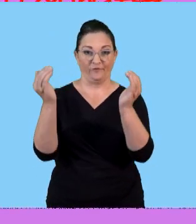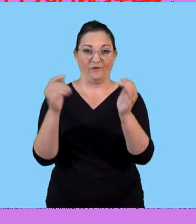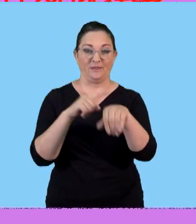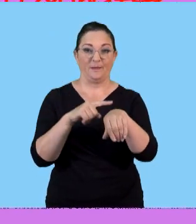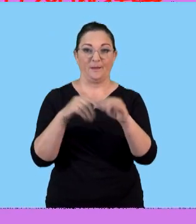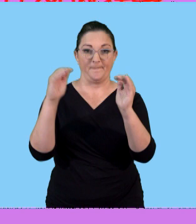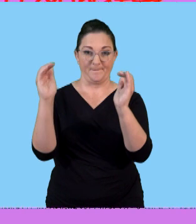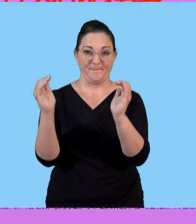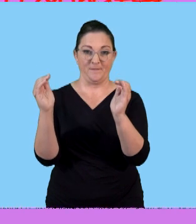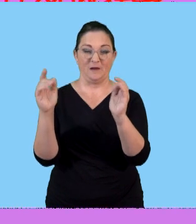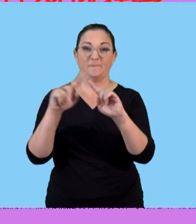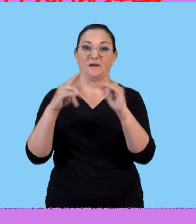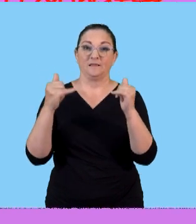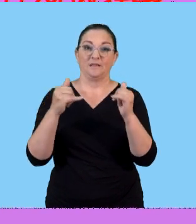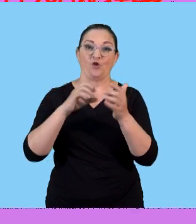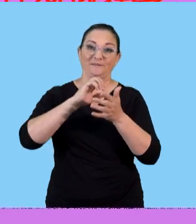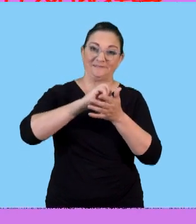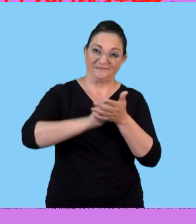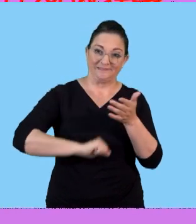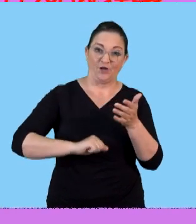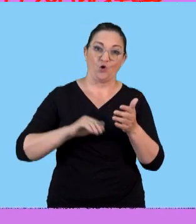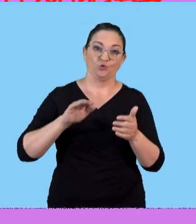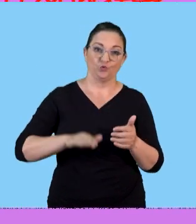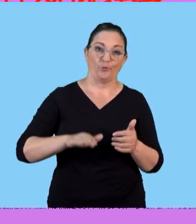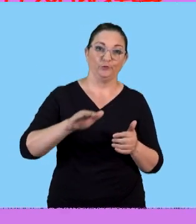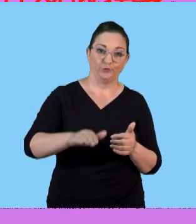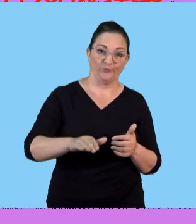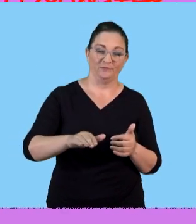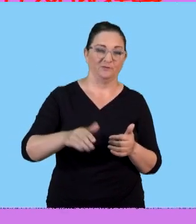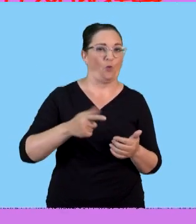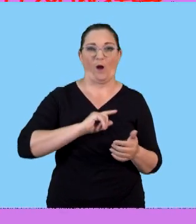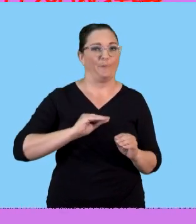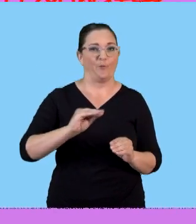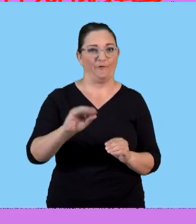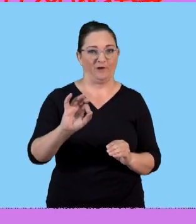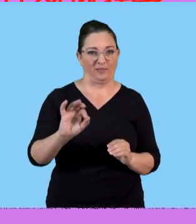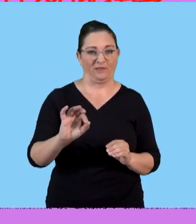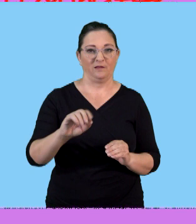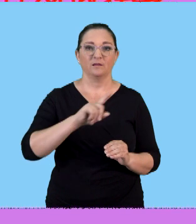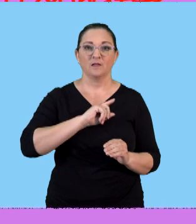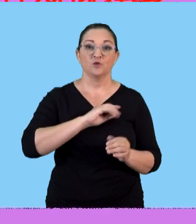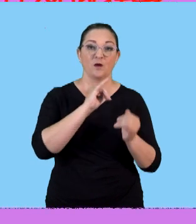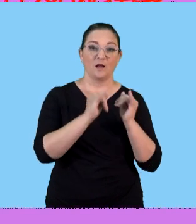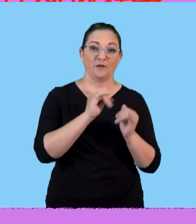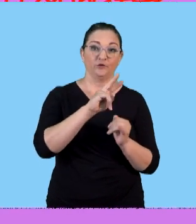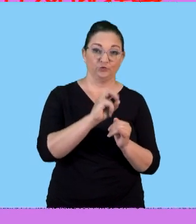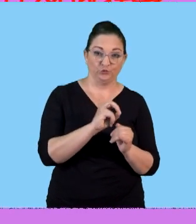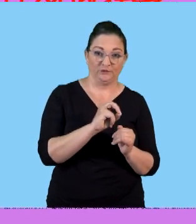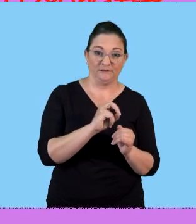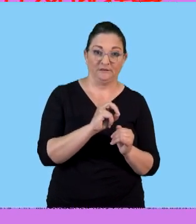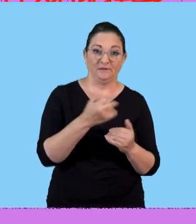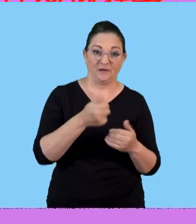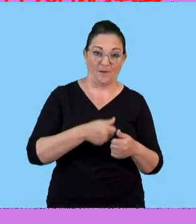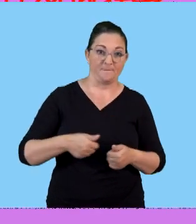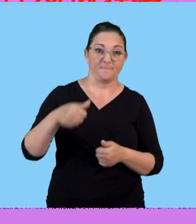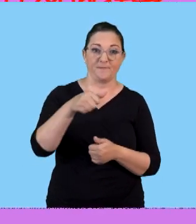that time. Now I'm going to deduct the time they stopped. Remember, they didn't travel at that time. No. So from 11:20, if I move